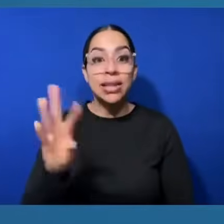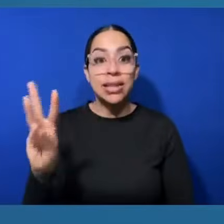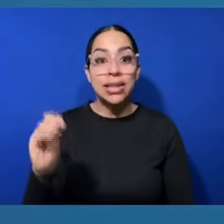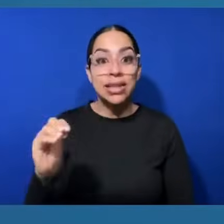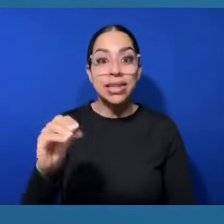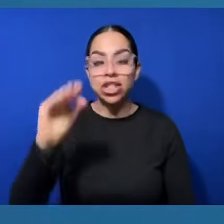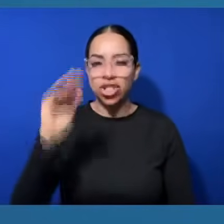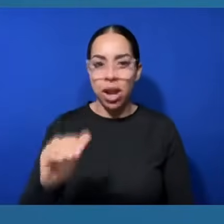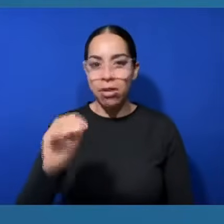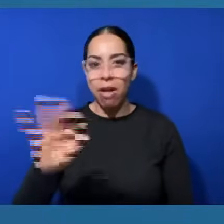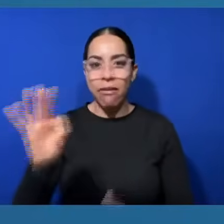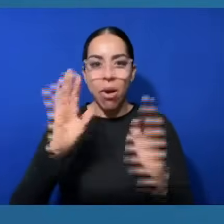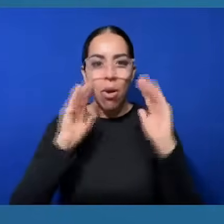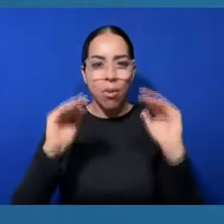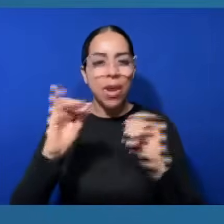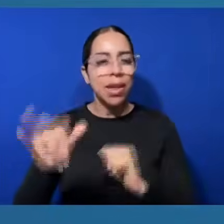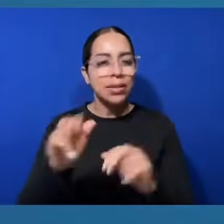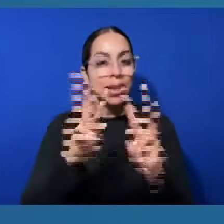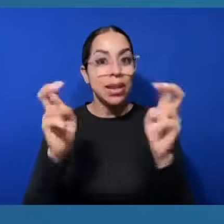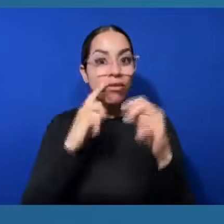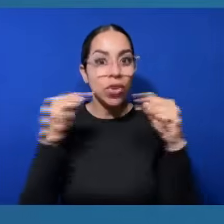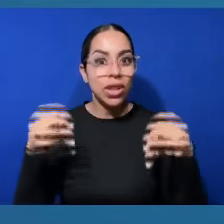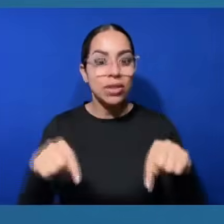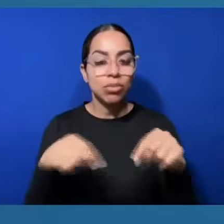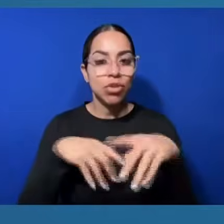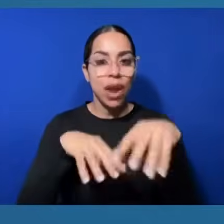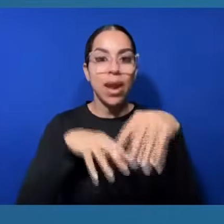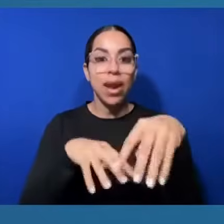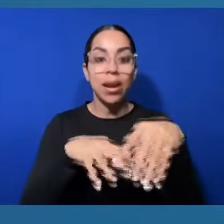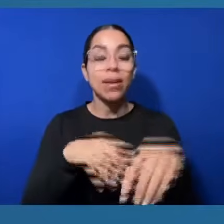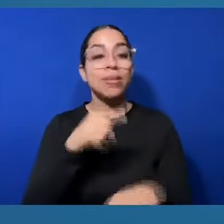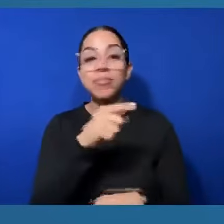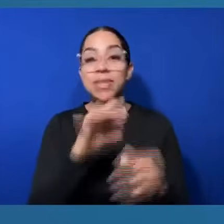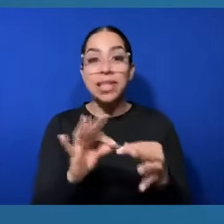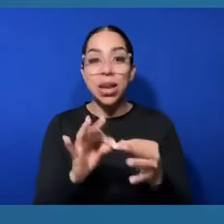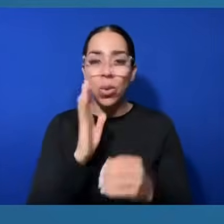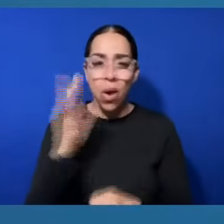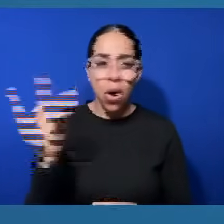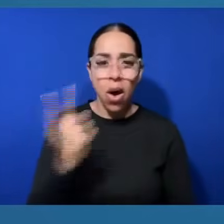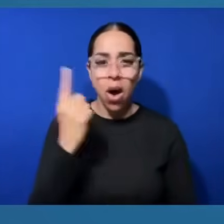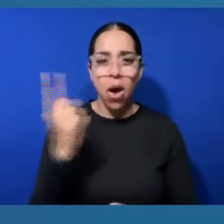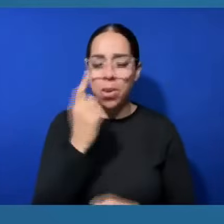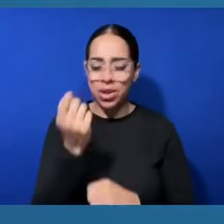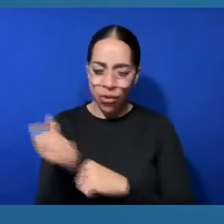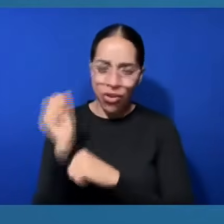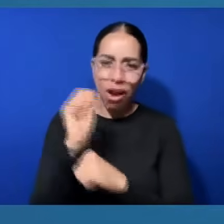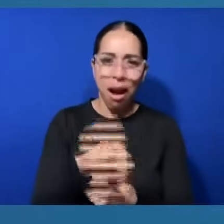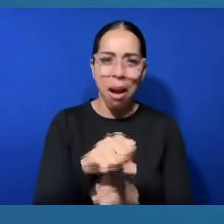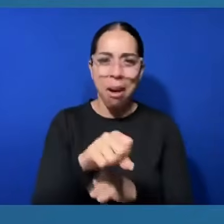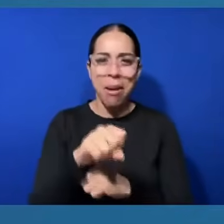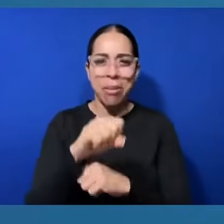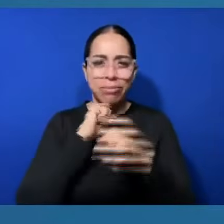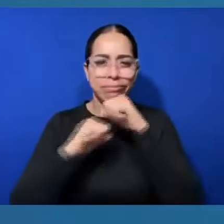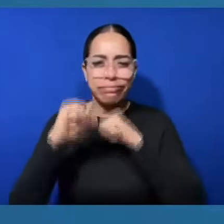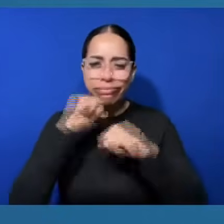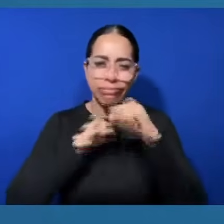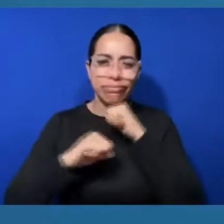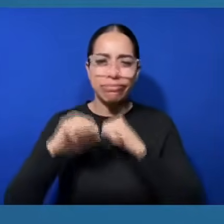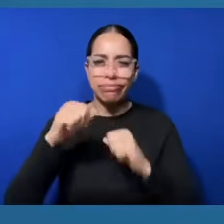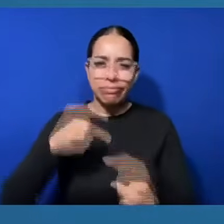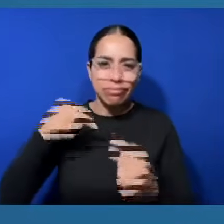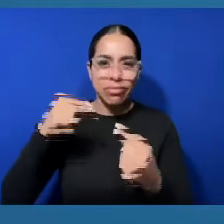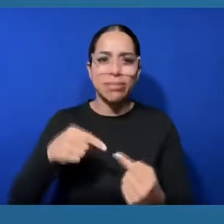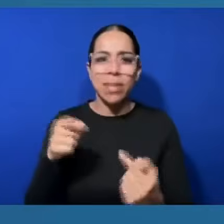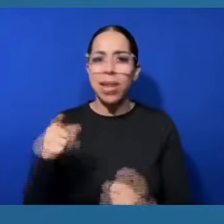That is the theme of our parade. And they said they will always overcome adversity because, my God, they are resilient people. They